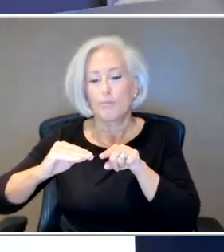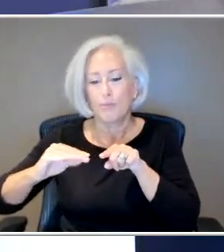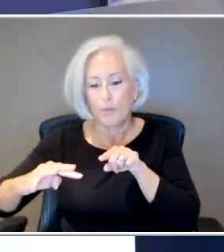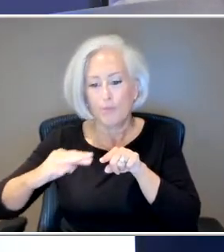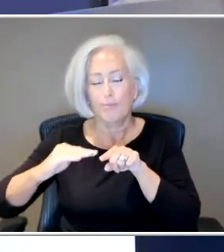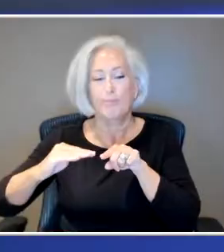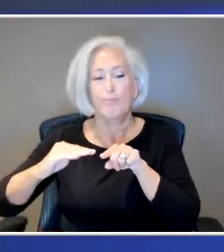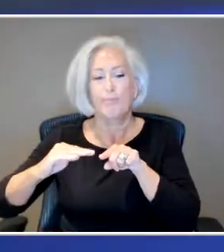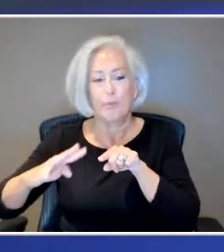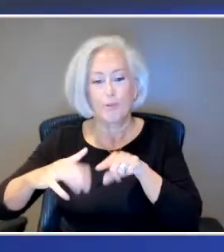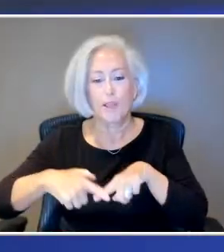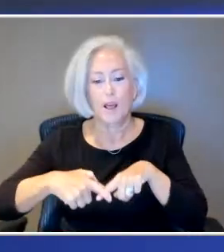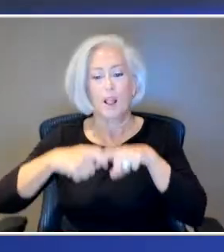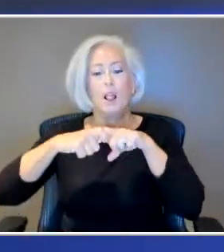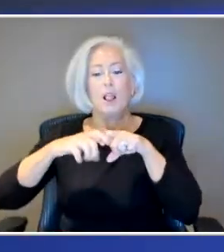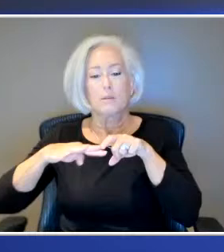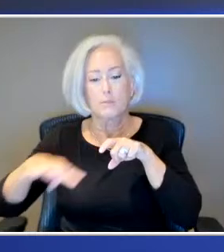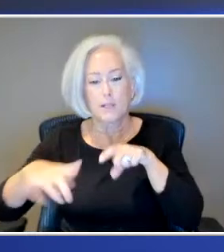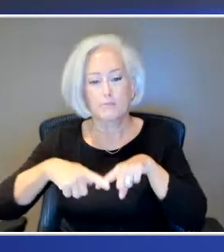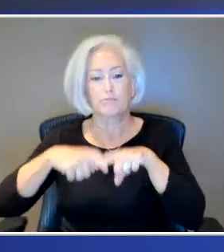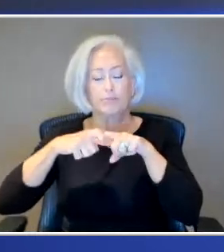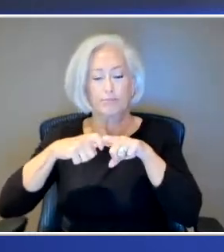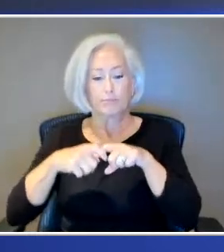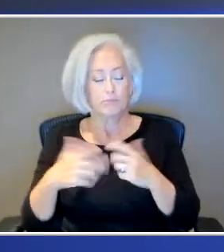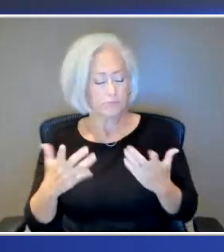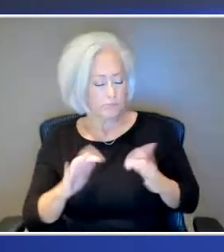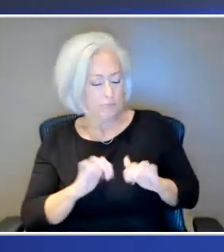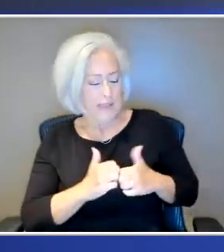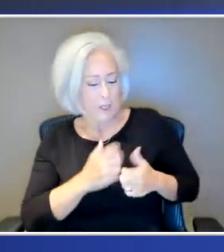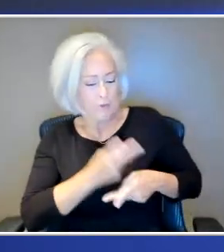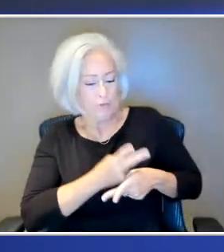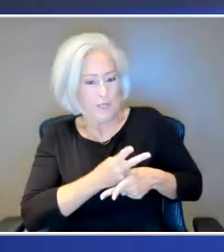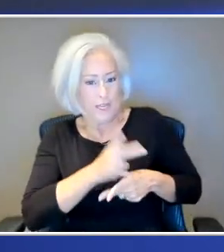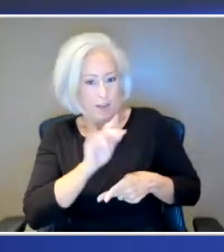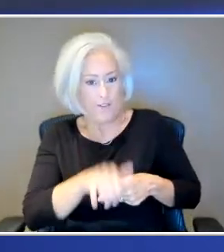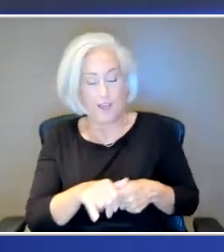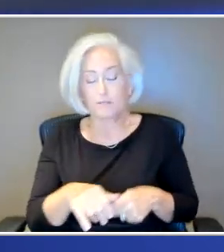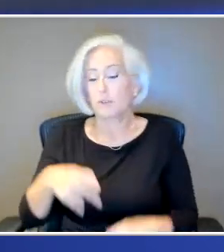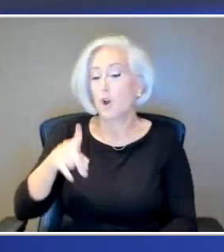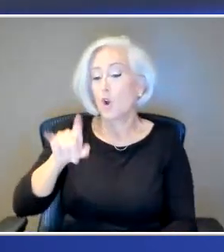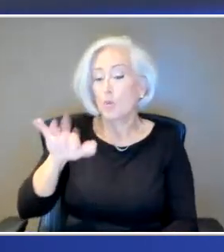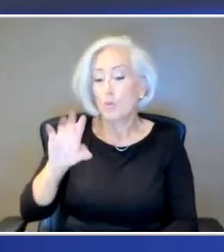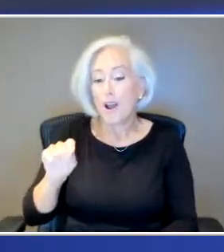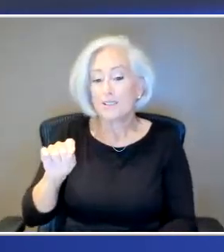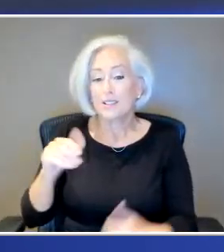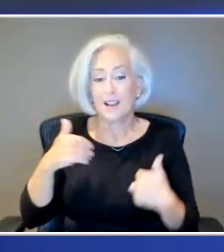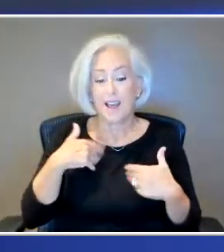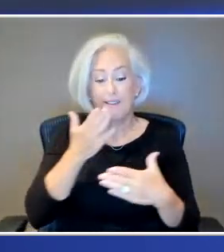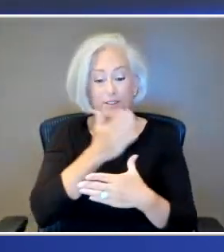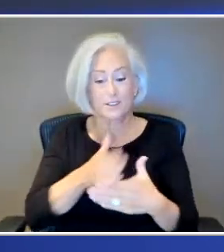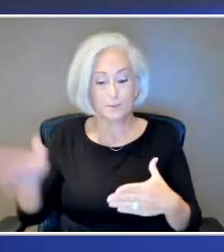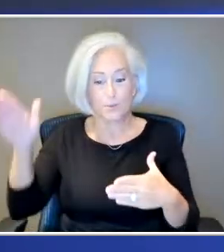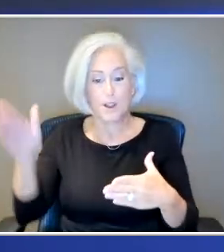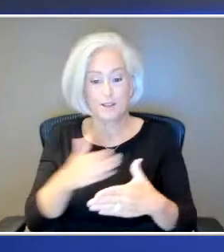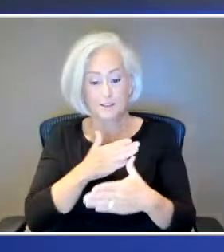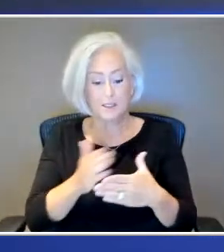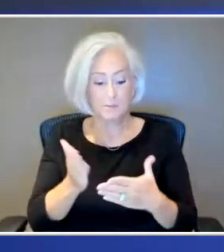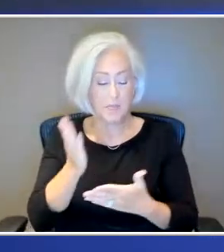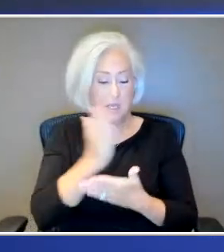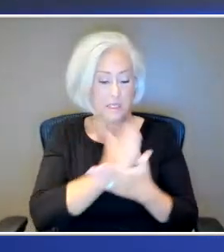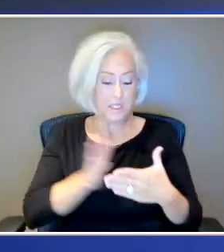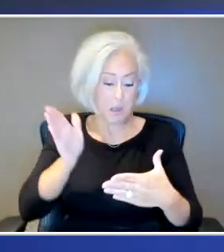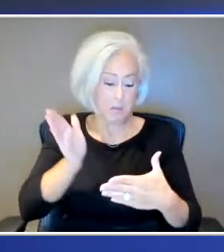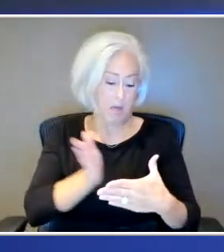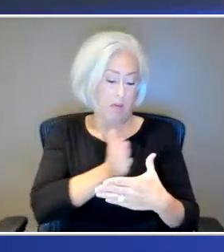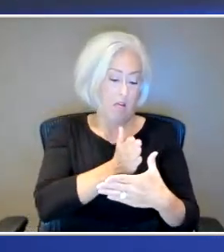is. So prostate cancer, like most diseases, exists on a spectrum, and there are cancers that are less aggressive and don't require treatment. They can be monitored